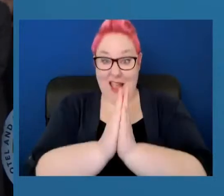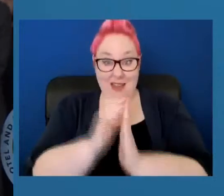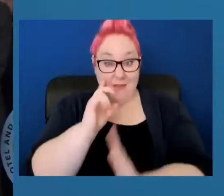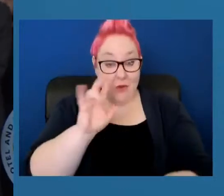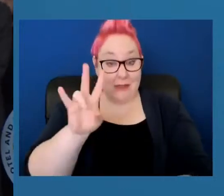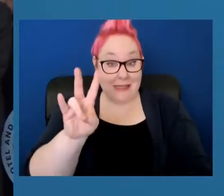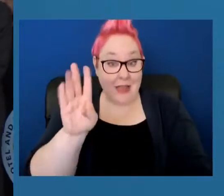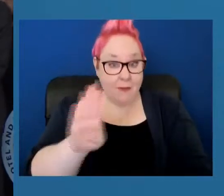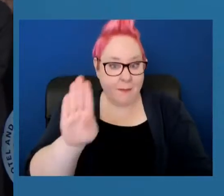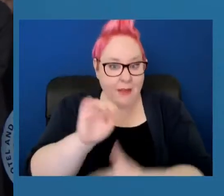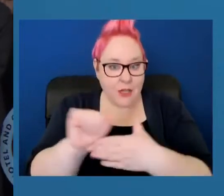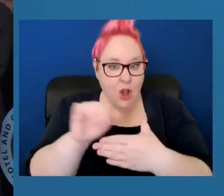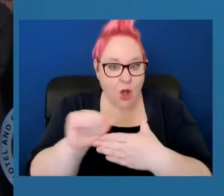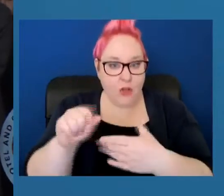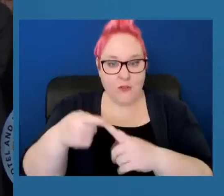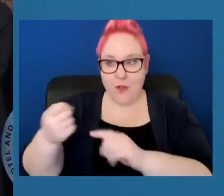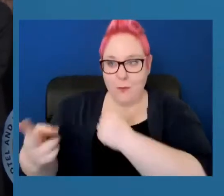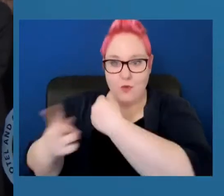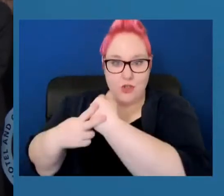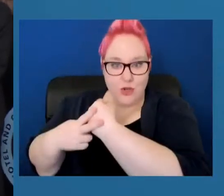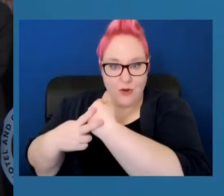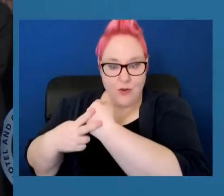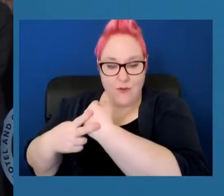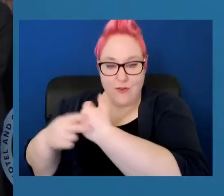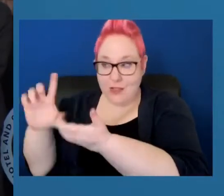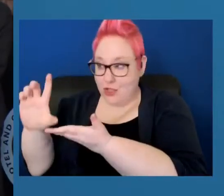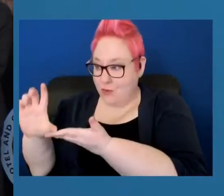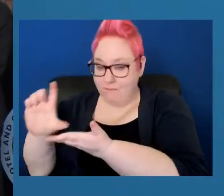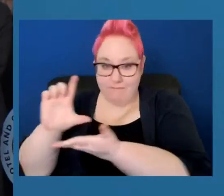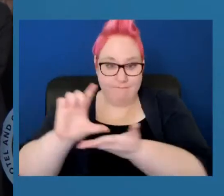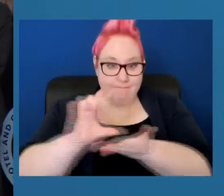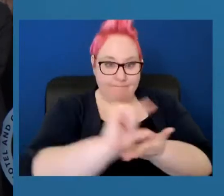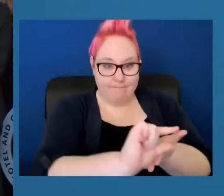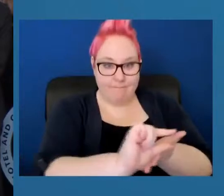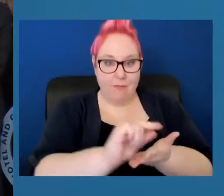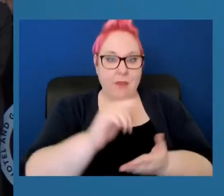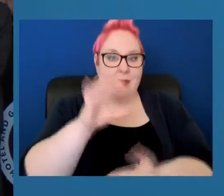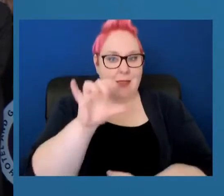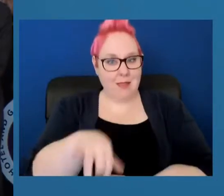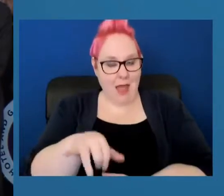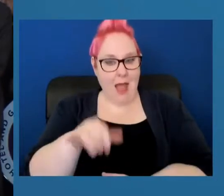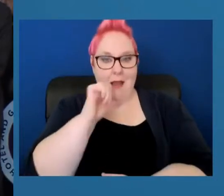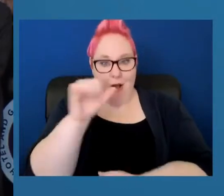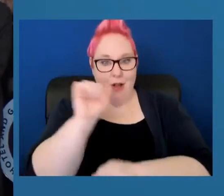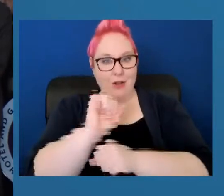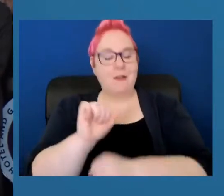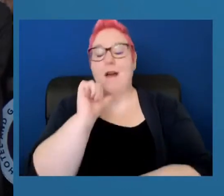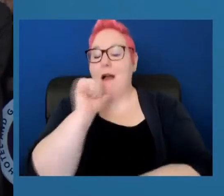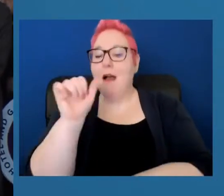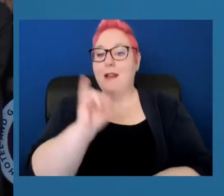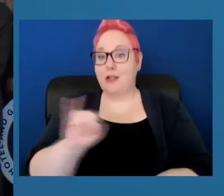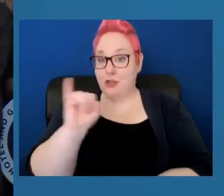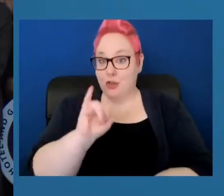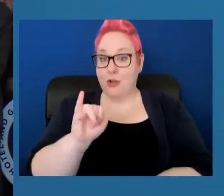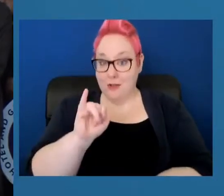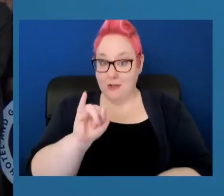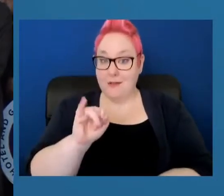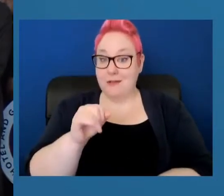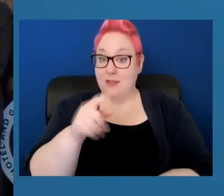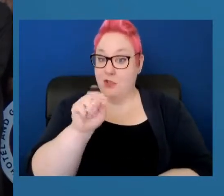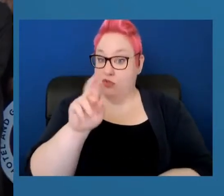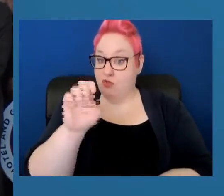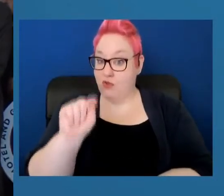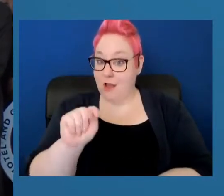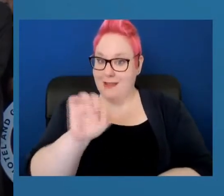from reserves to pay down the unemployment insurance trust debt so that we could increase the benefit